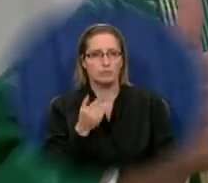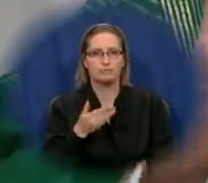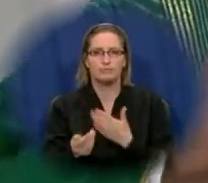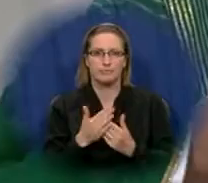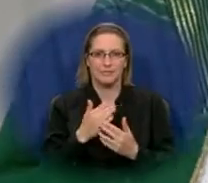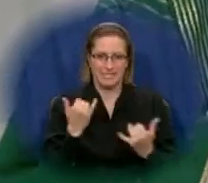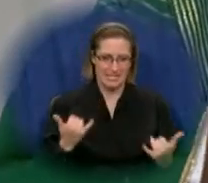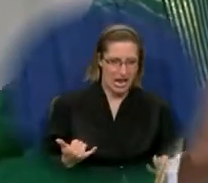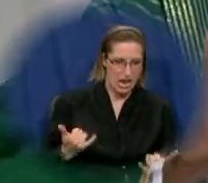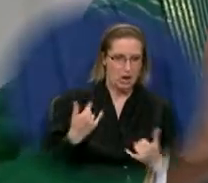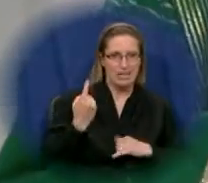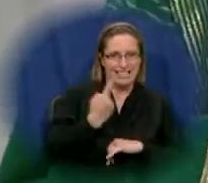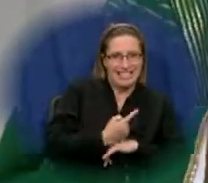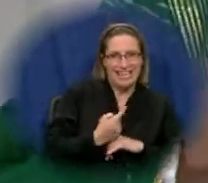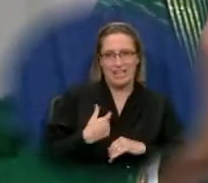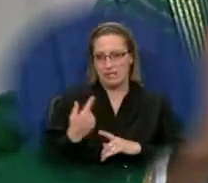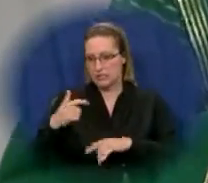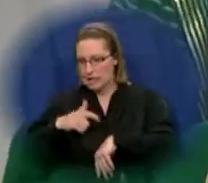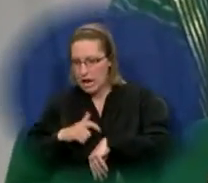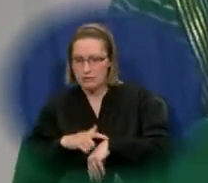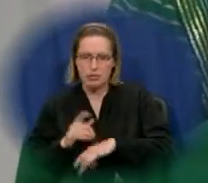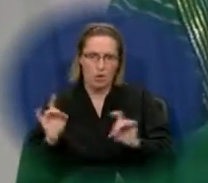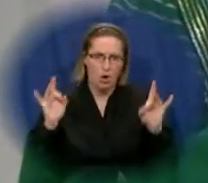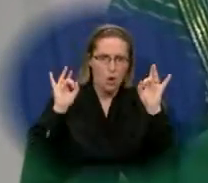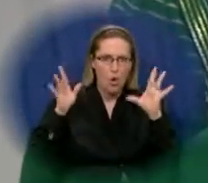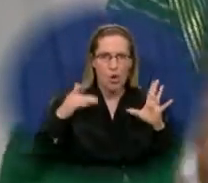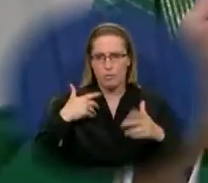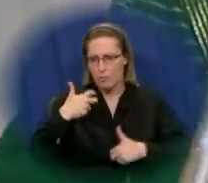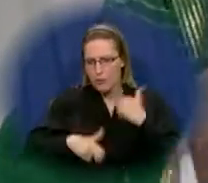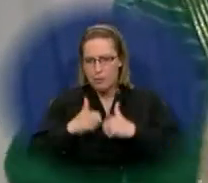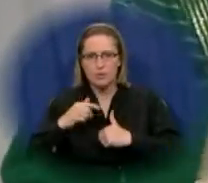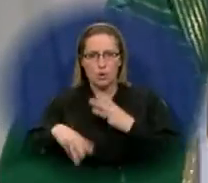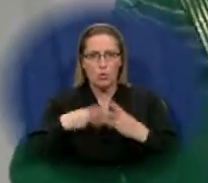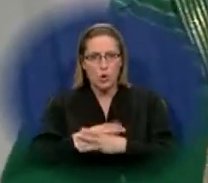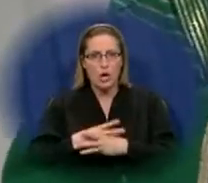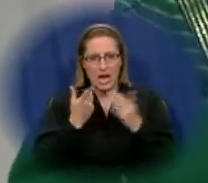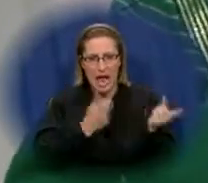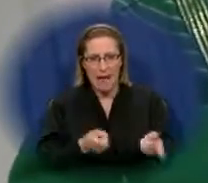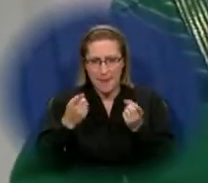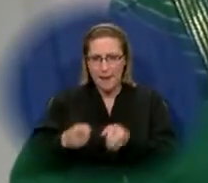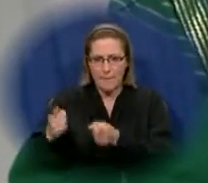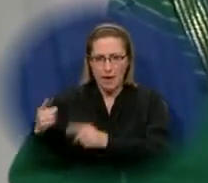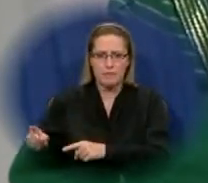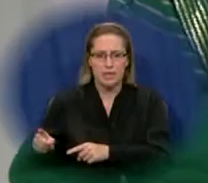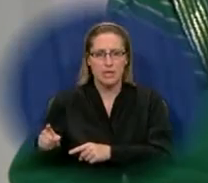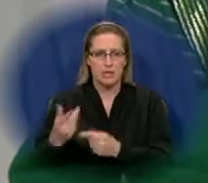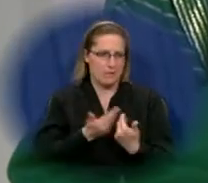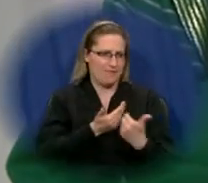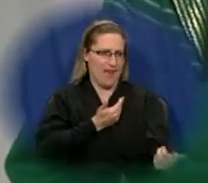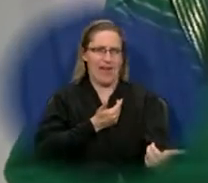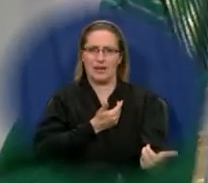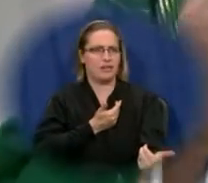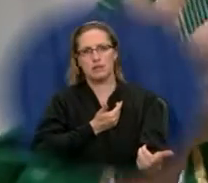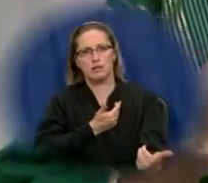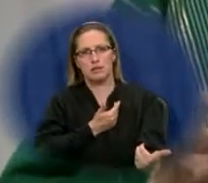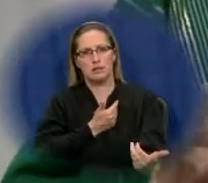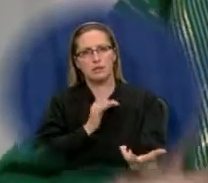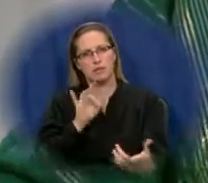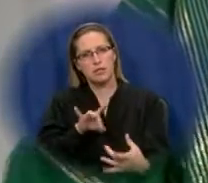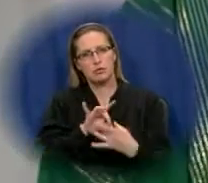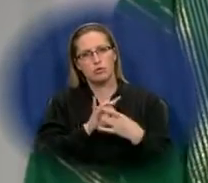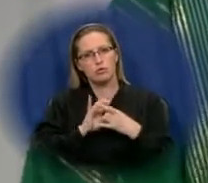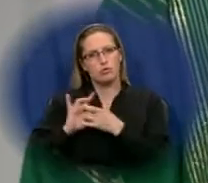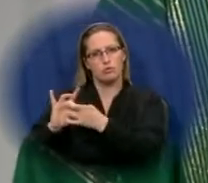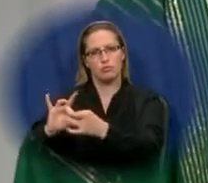time, and so many of the conflicts and the horrors and the problems in our world have to do with that divisiveness, rather than really being able to